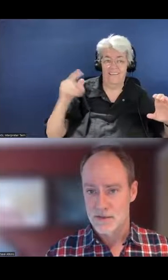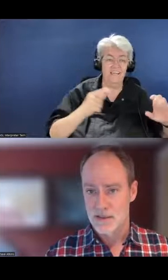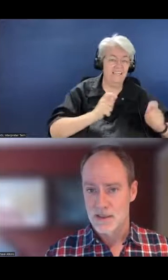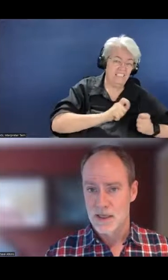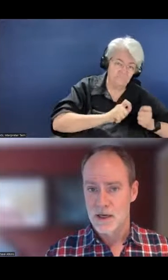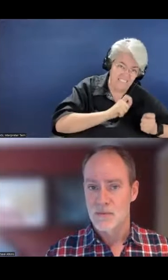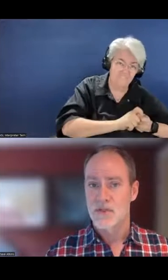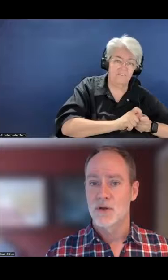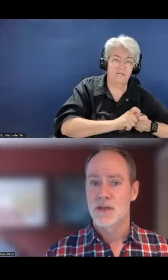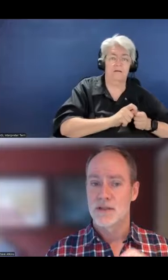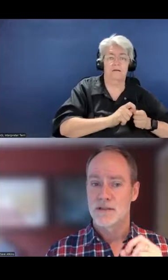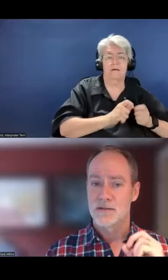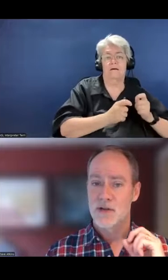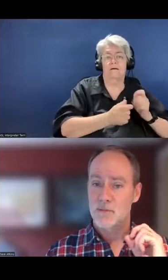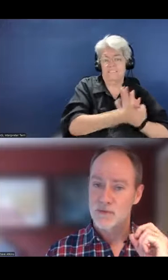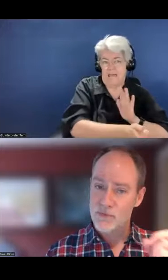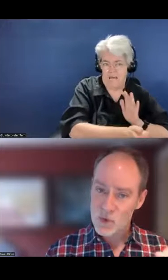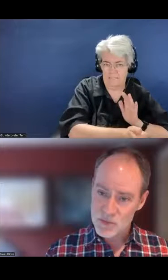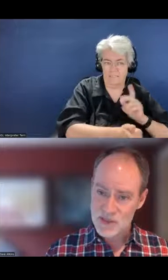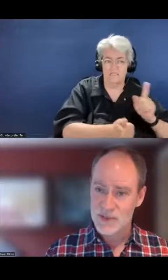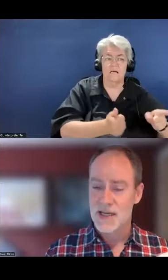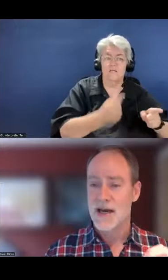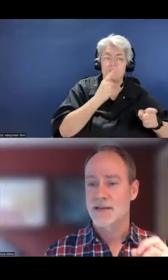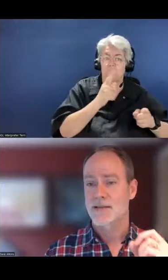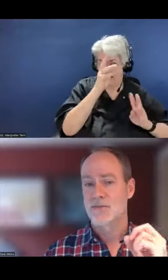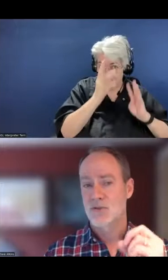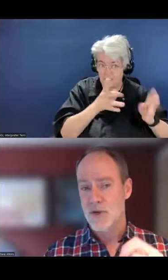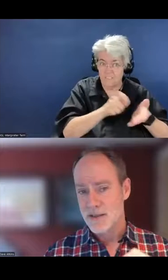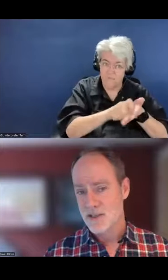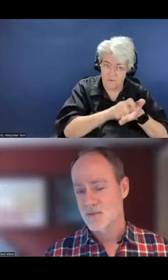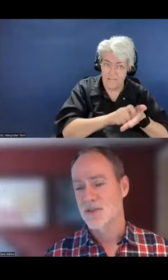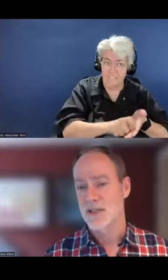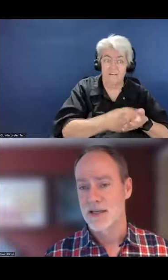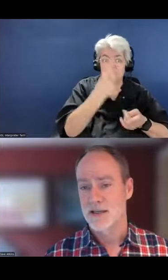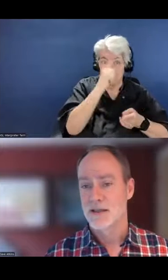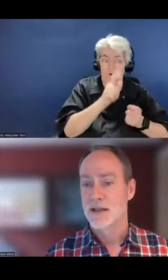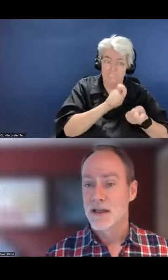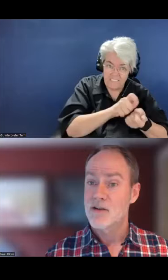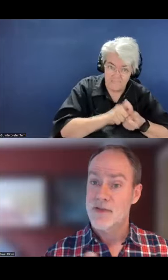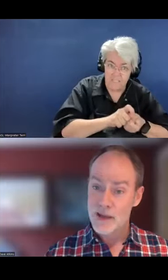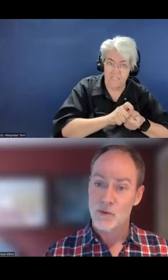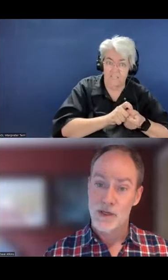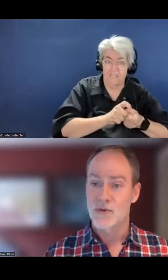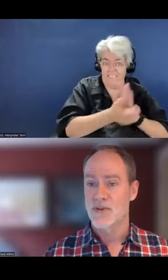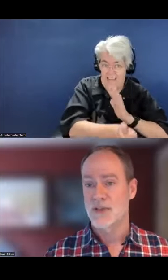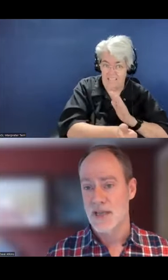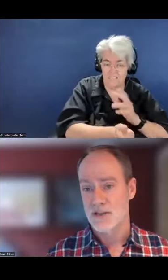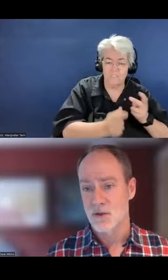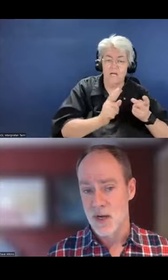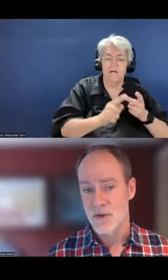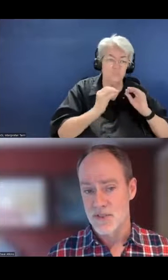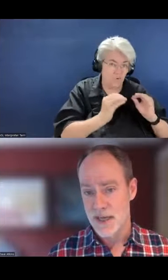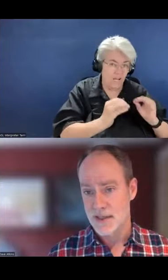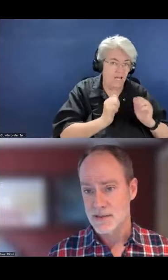tasks. So it is developed for specific tasks, trained on specific data, and evaluated for the